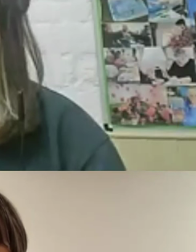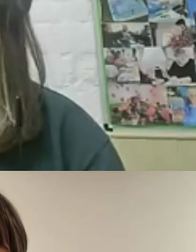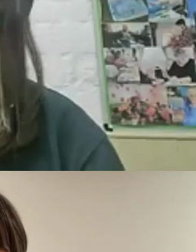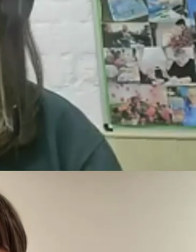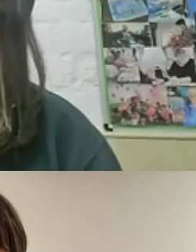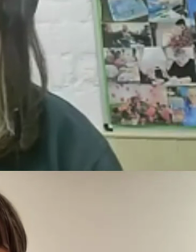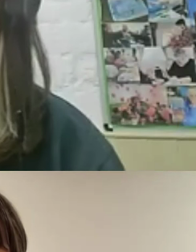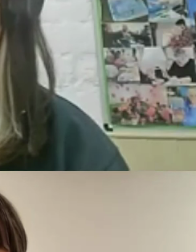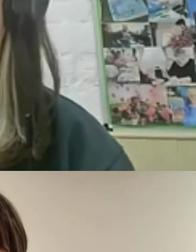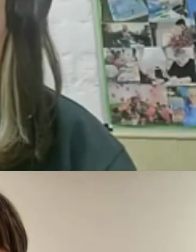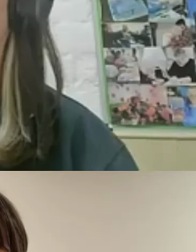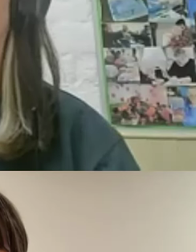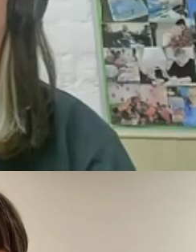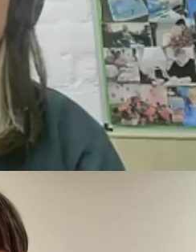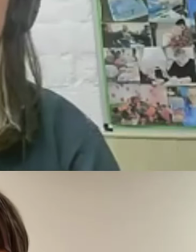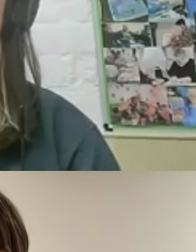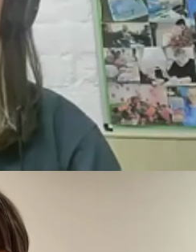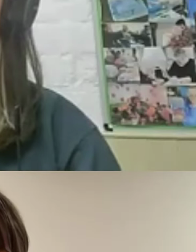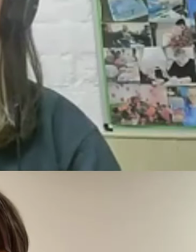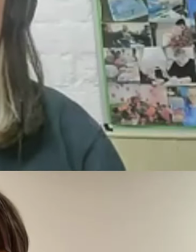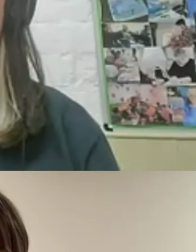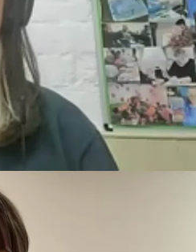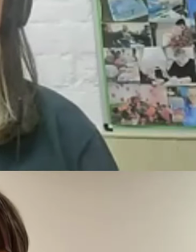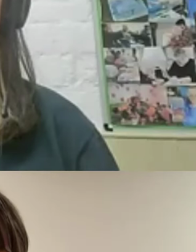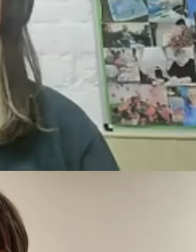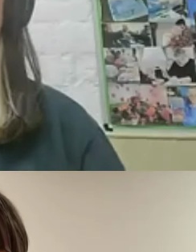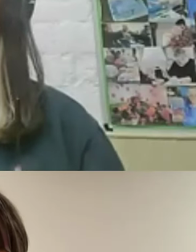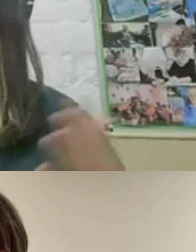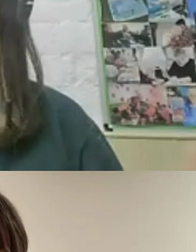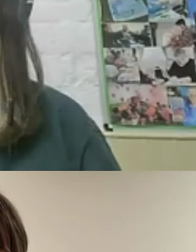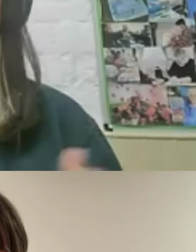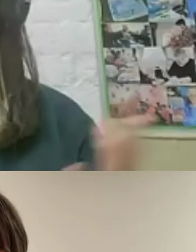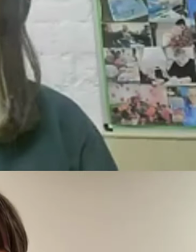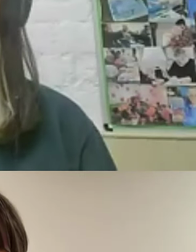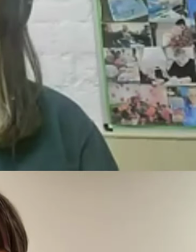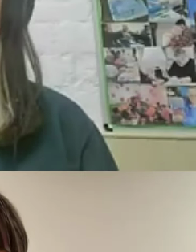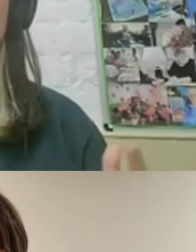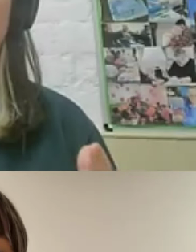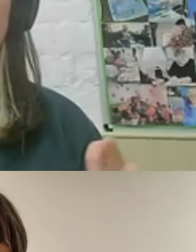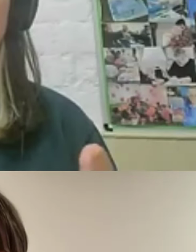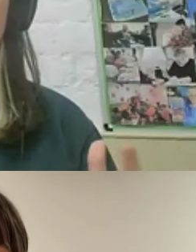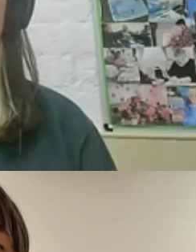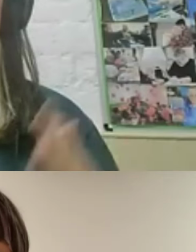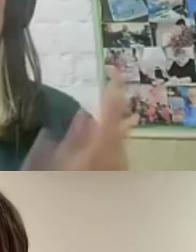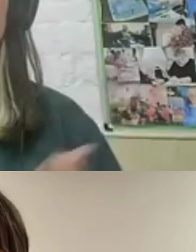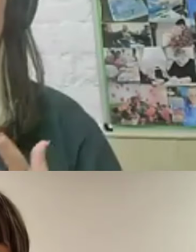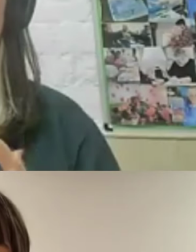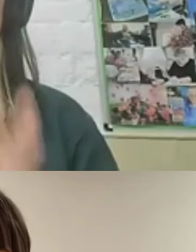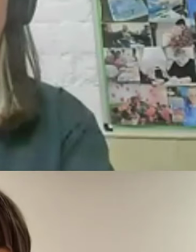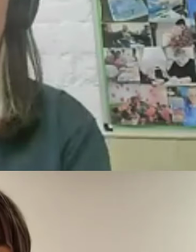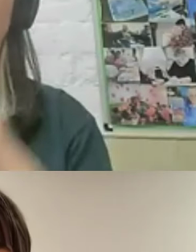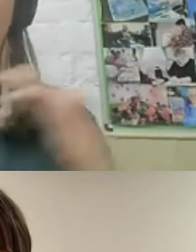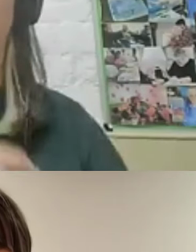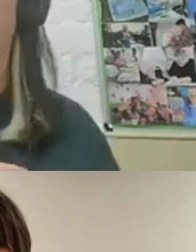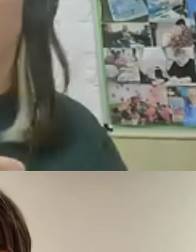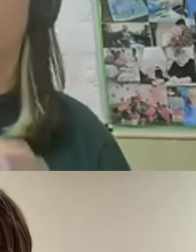with the point about local artists and freelance artists. I also think it's really important that there's support and scaffolding for freelance artists, whether they're attached to a